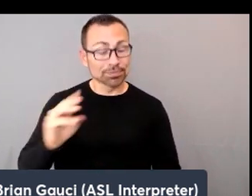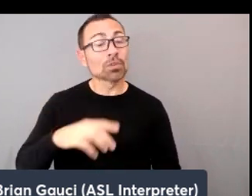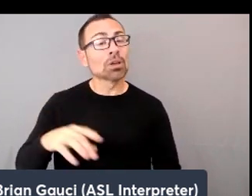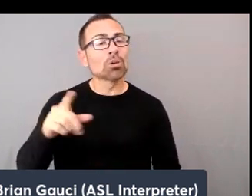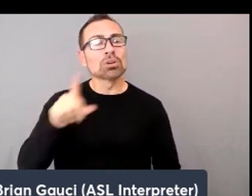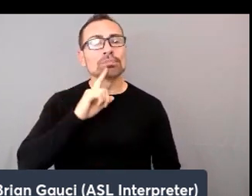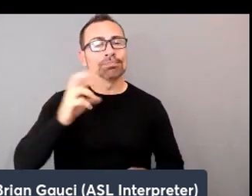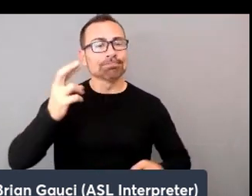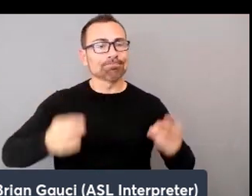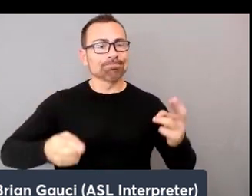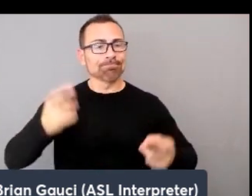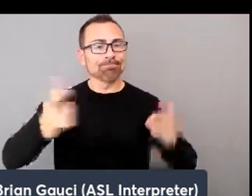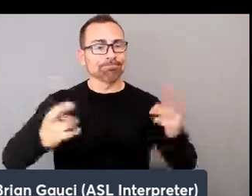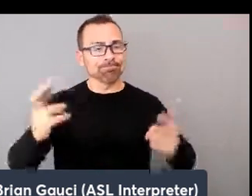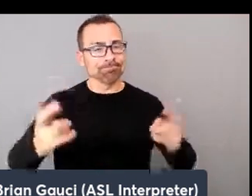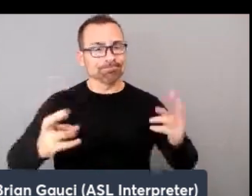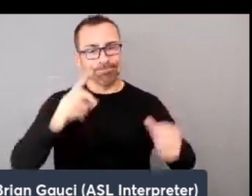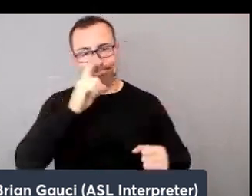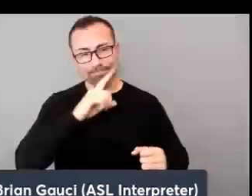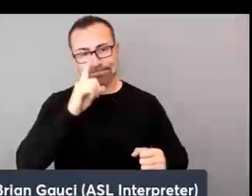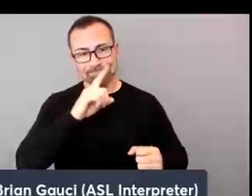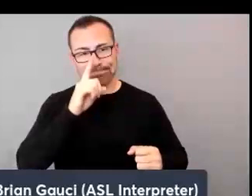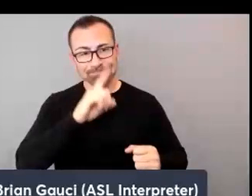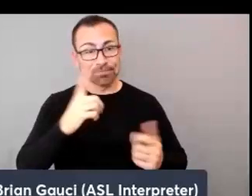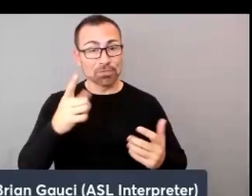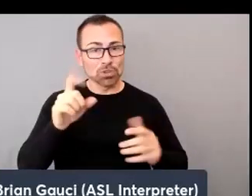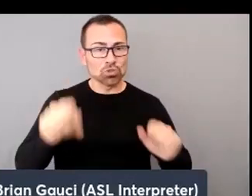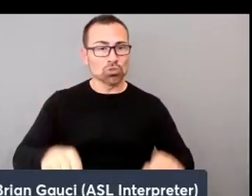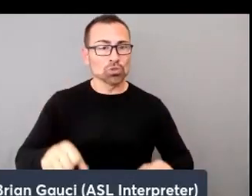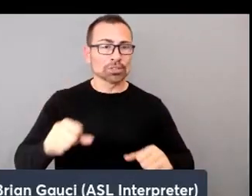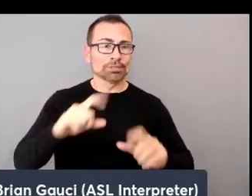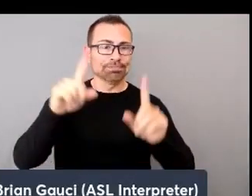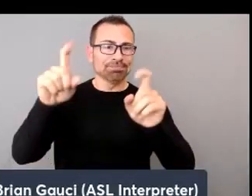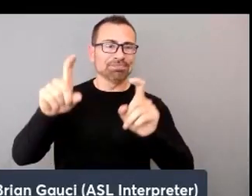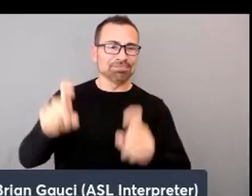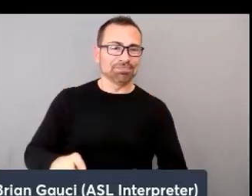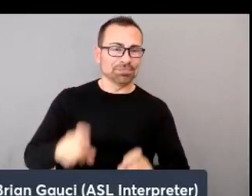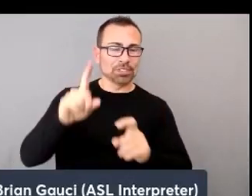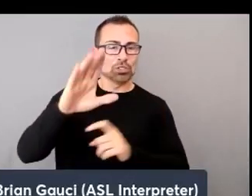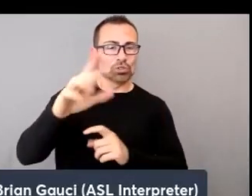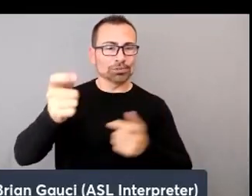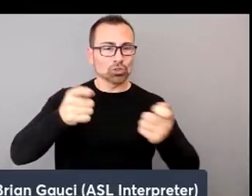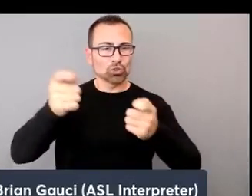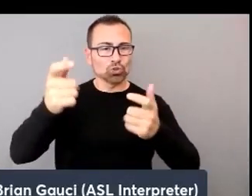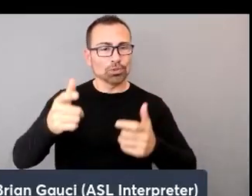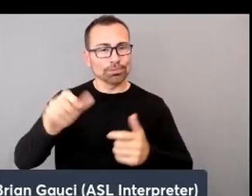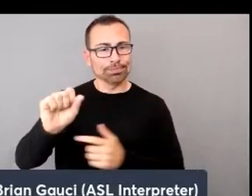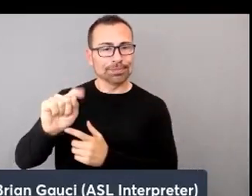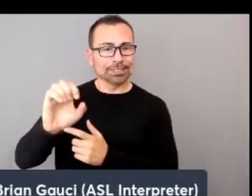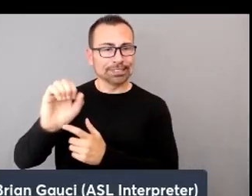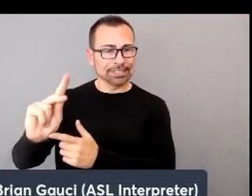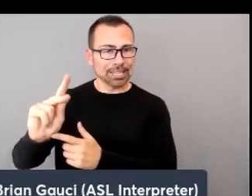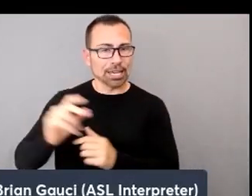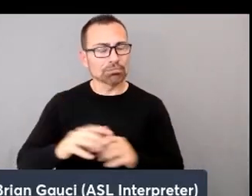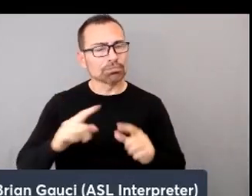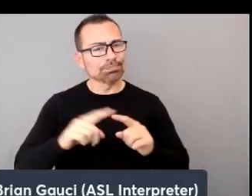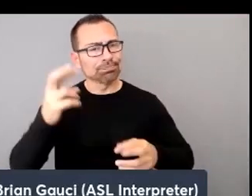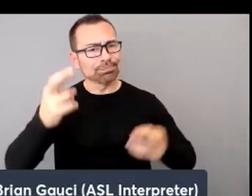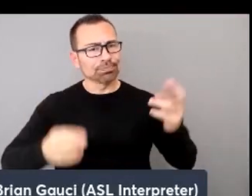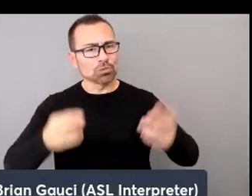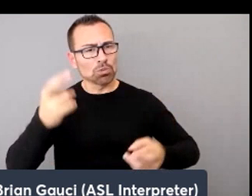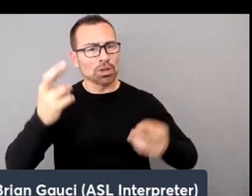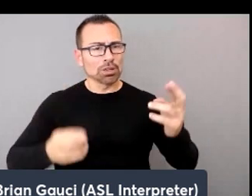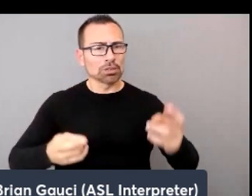also test your control stack, which is what we did here. But basically, this robotic arm learned the pose of this